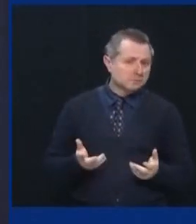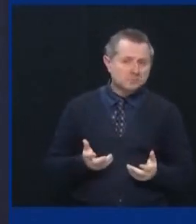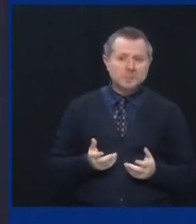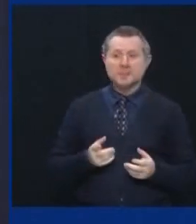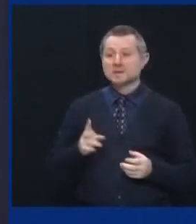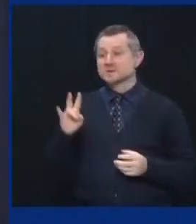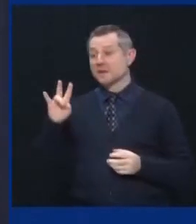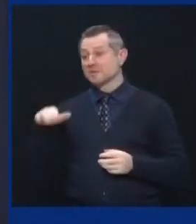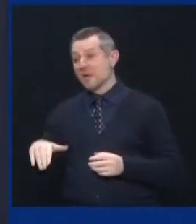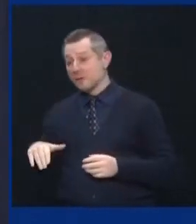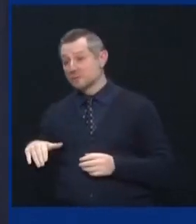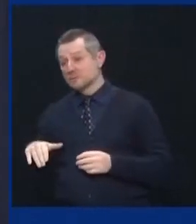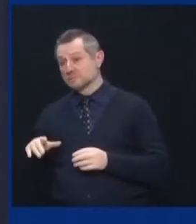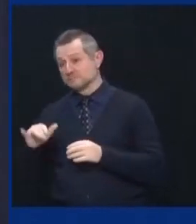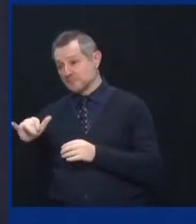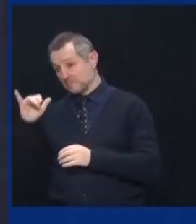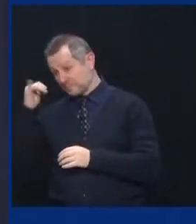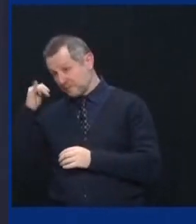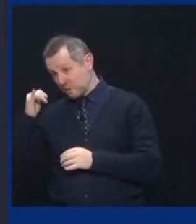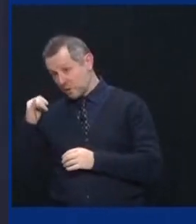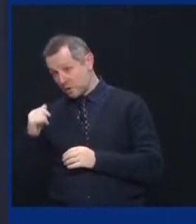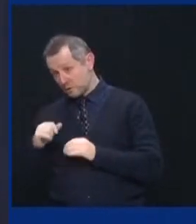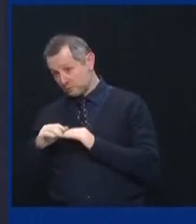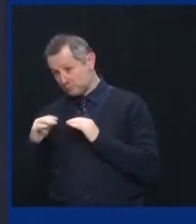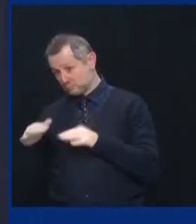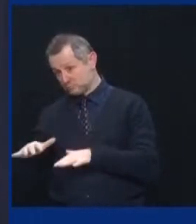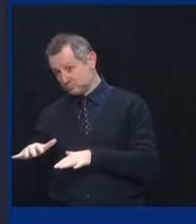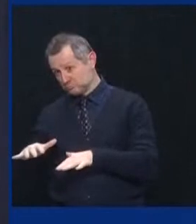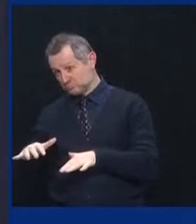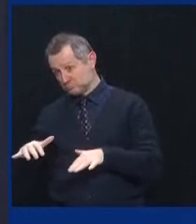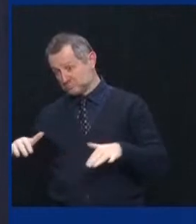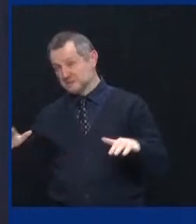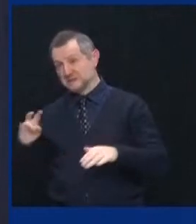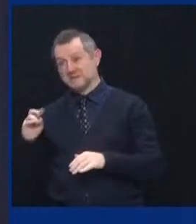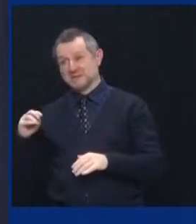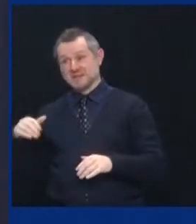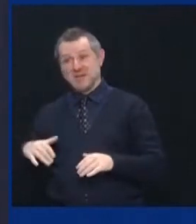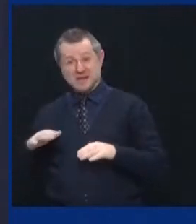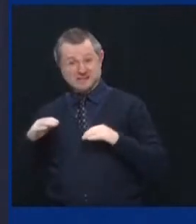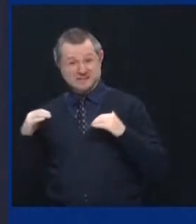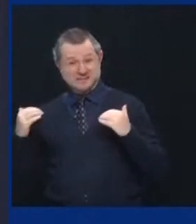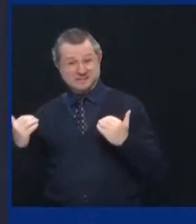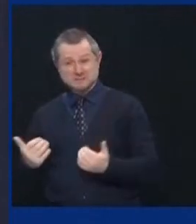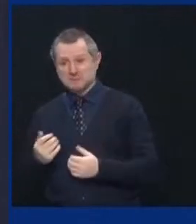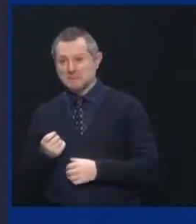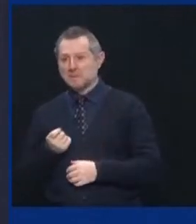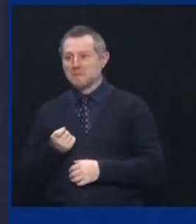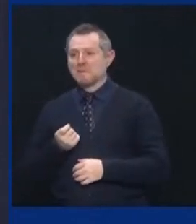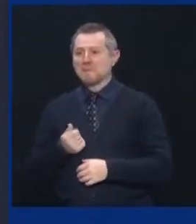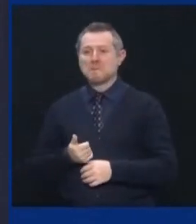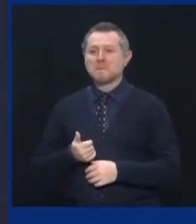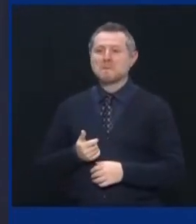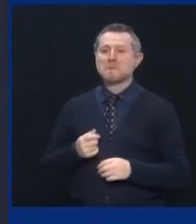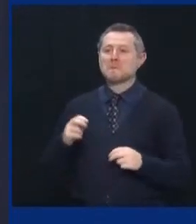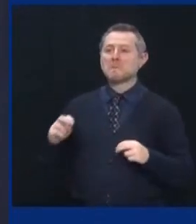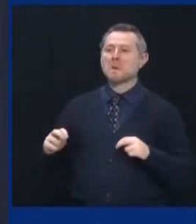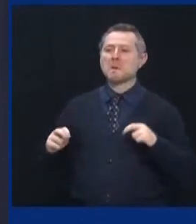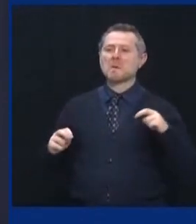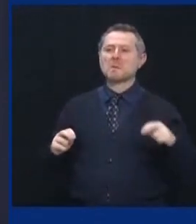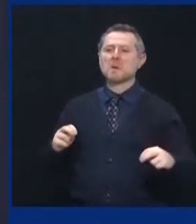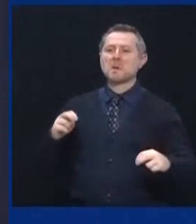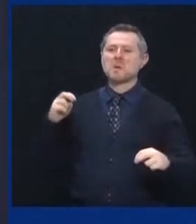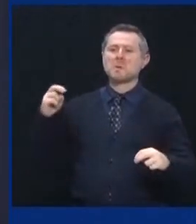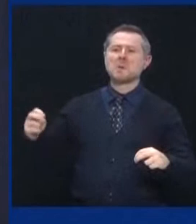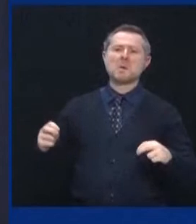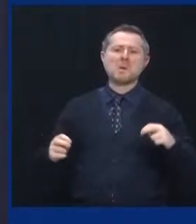people in the Bills stadium is still a tiny fraction of the overall